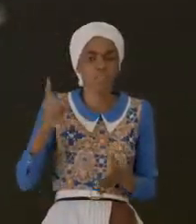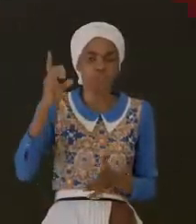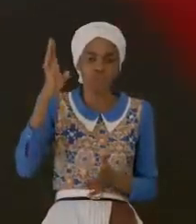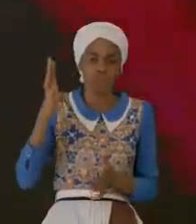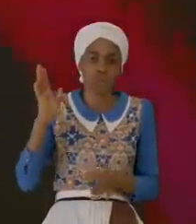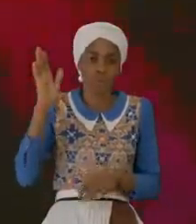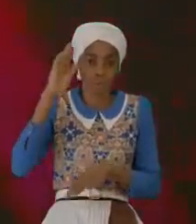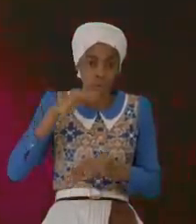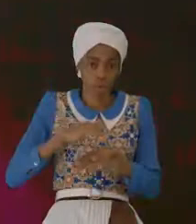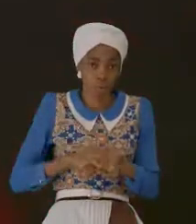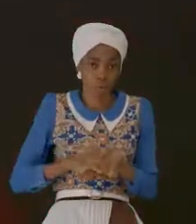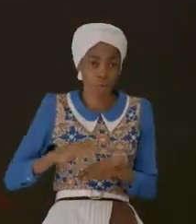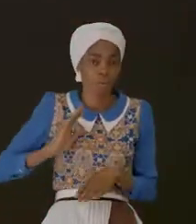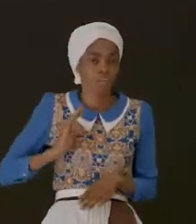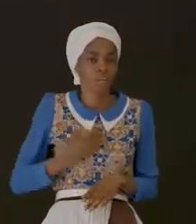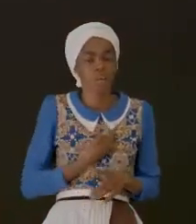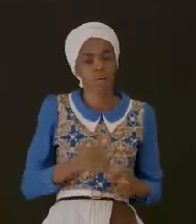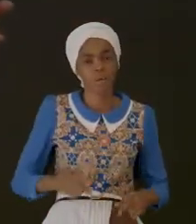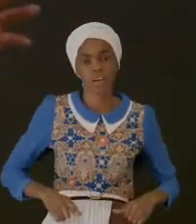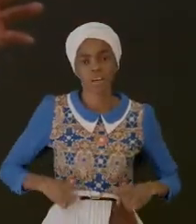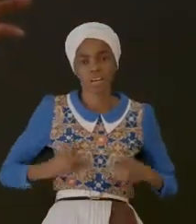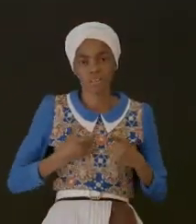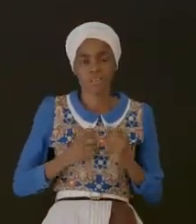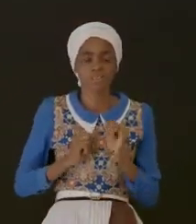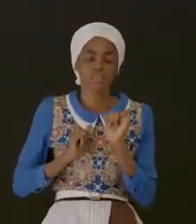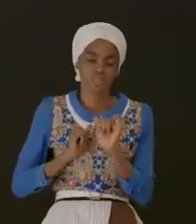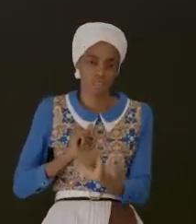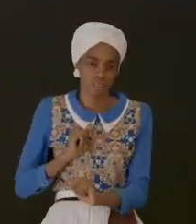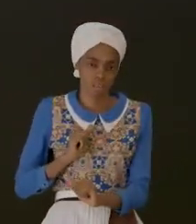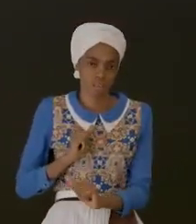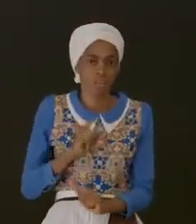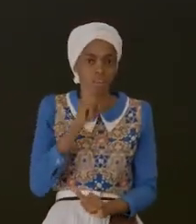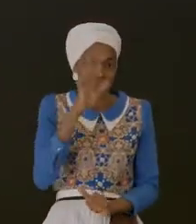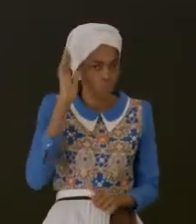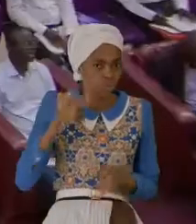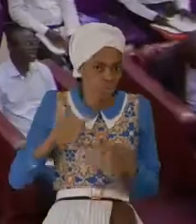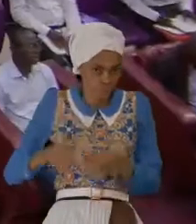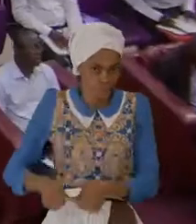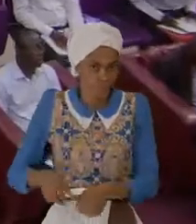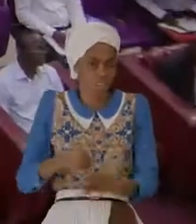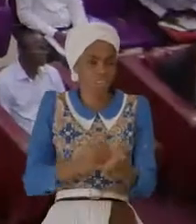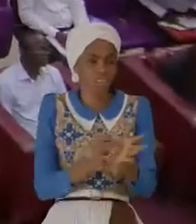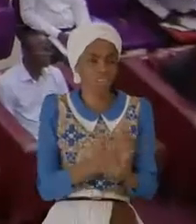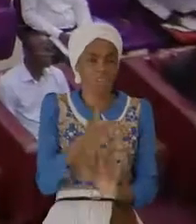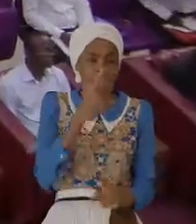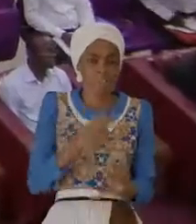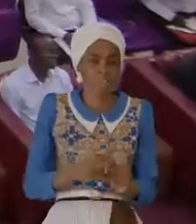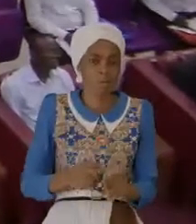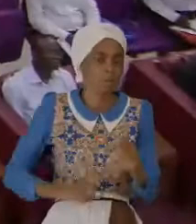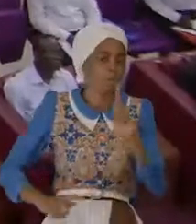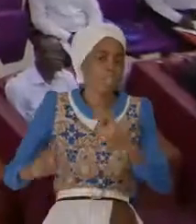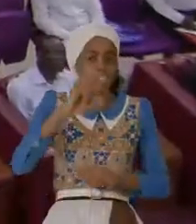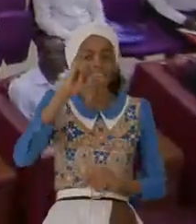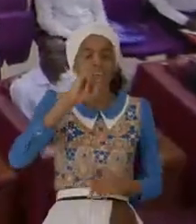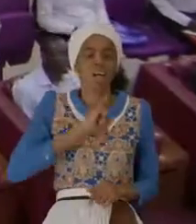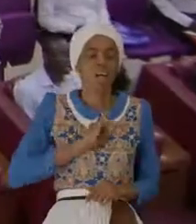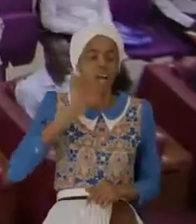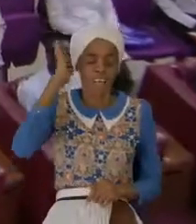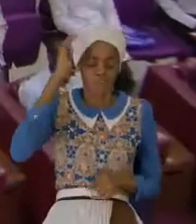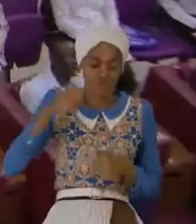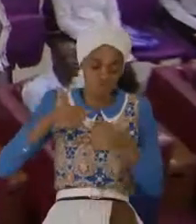Upon Our Lives stays you will abide I will